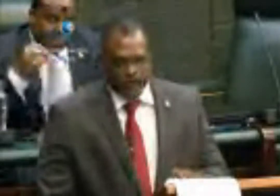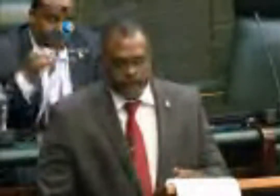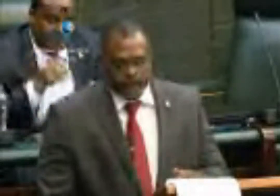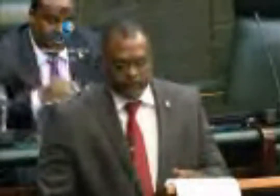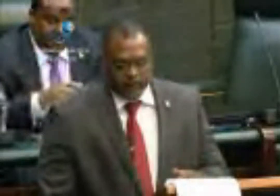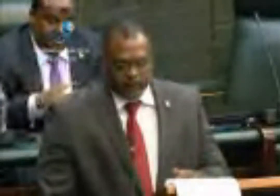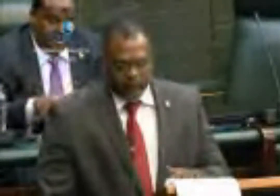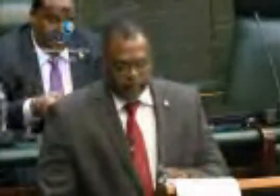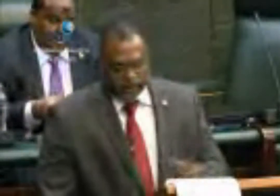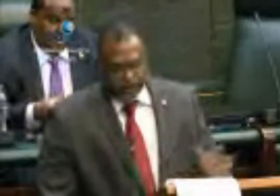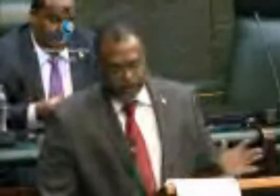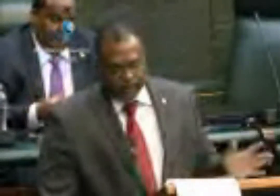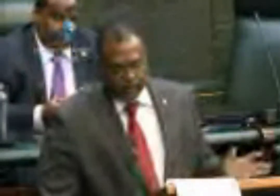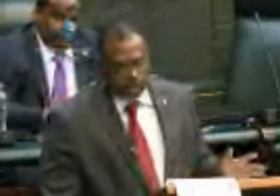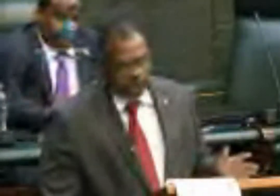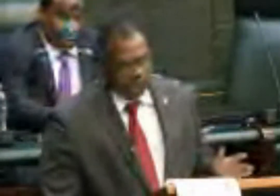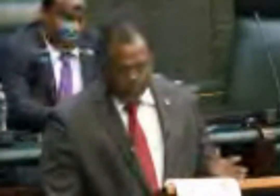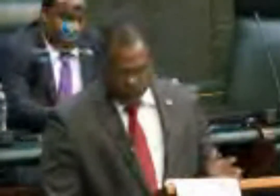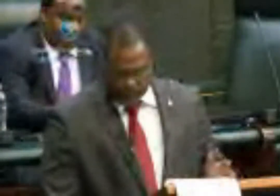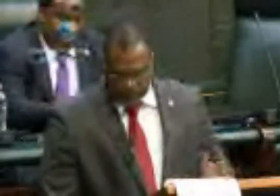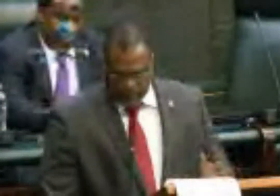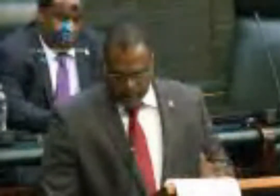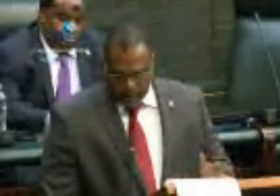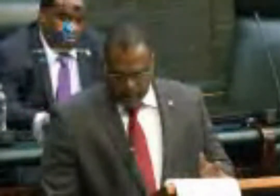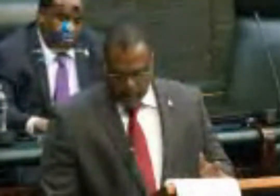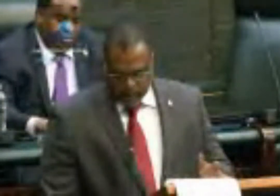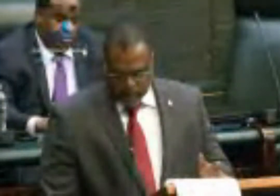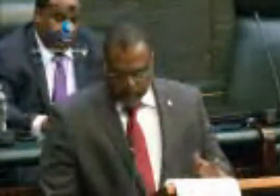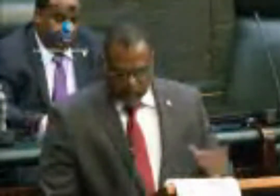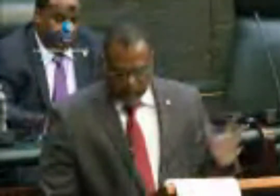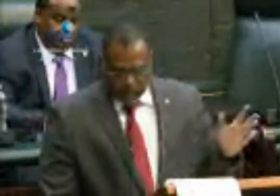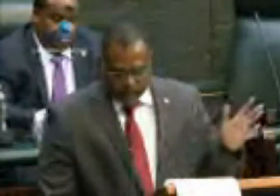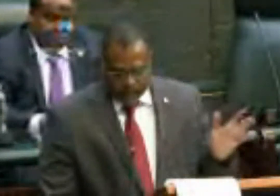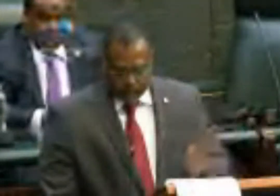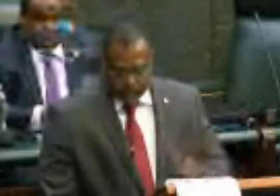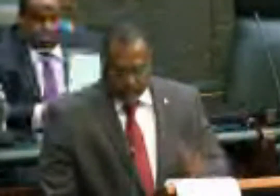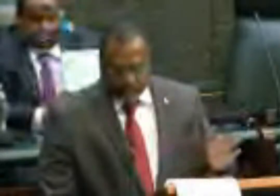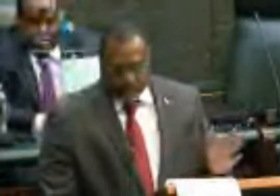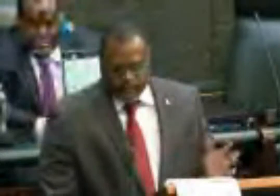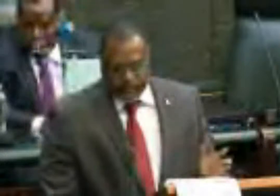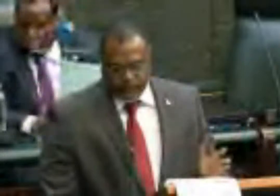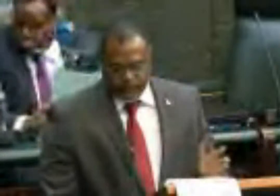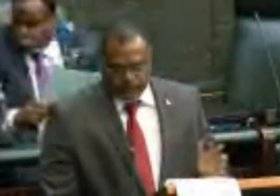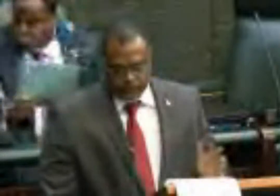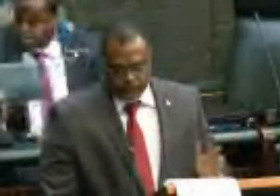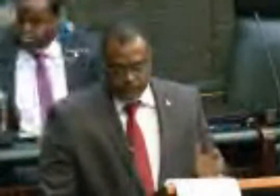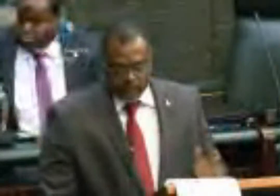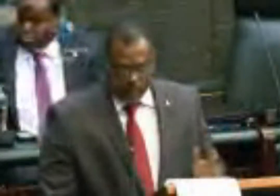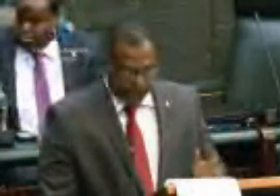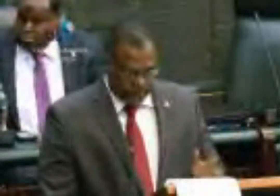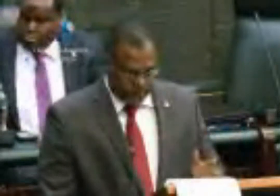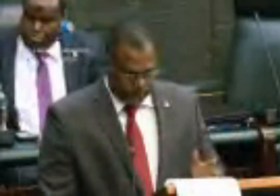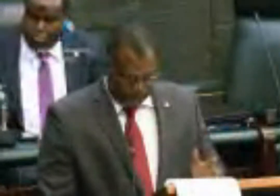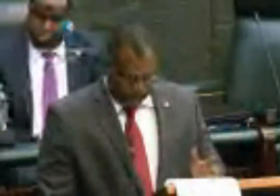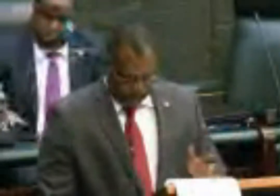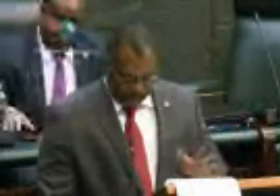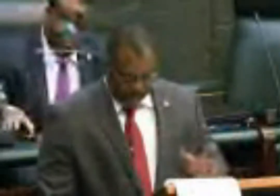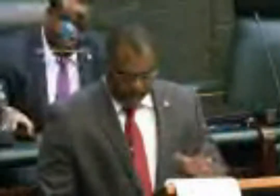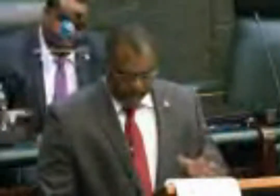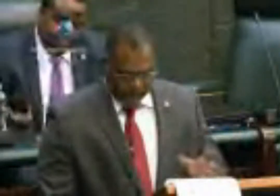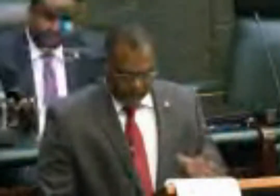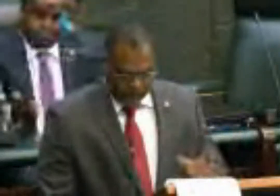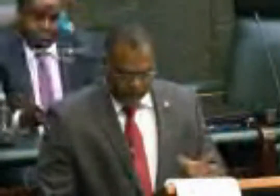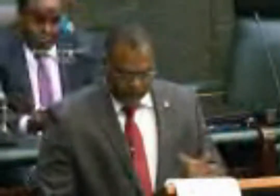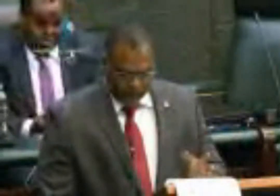thought that the curve that represents this pandemic, the economic fallout, would